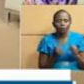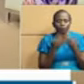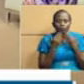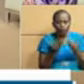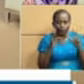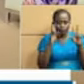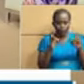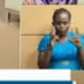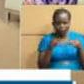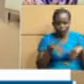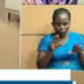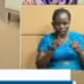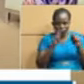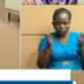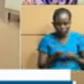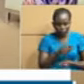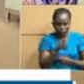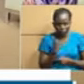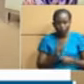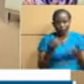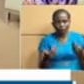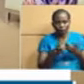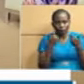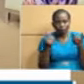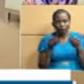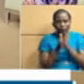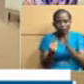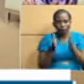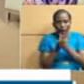for their effort in explaining to us.